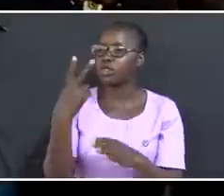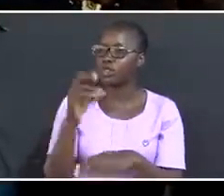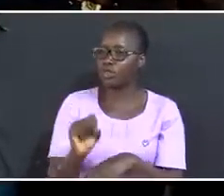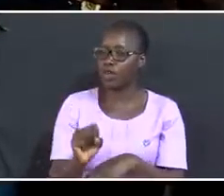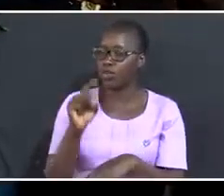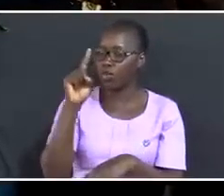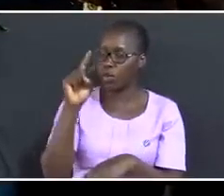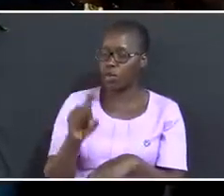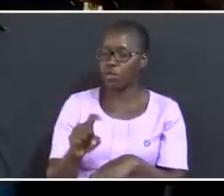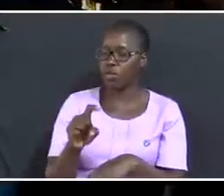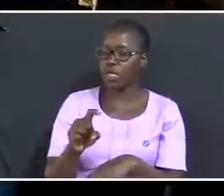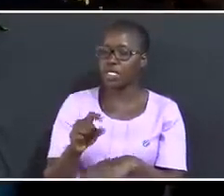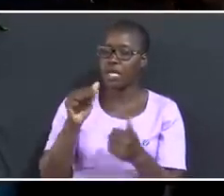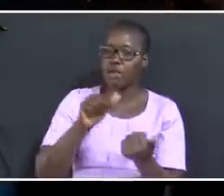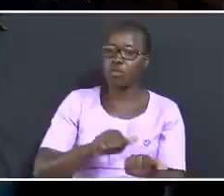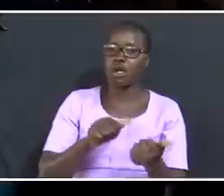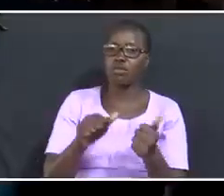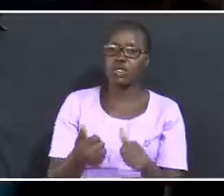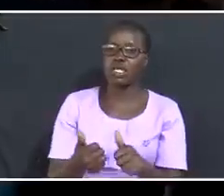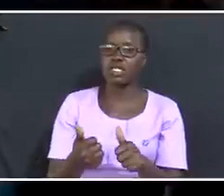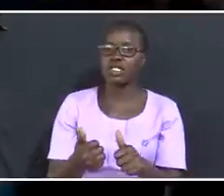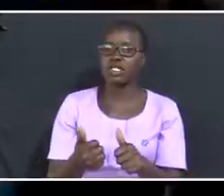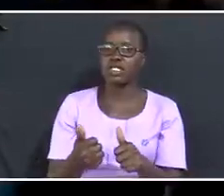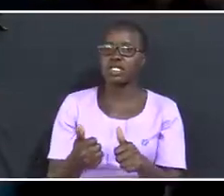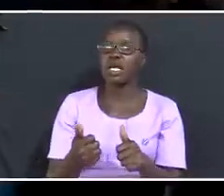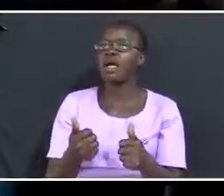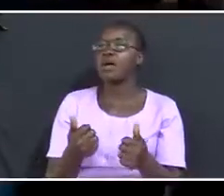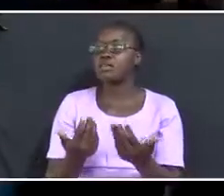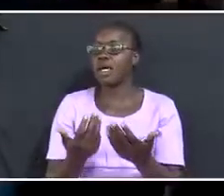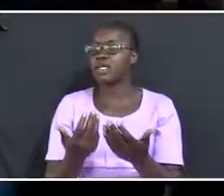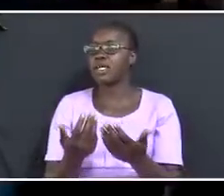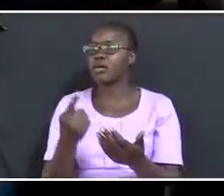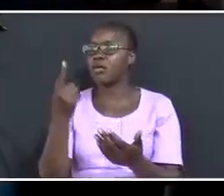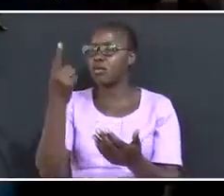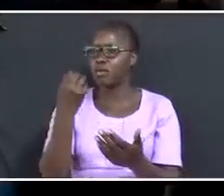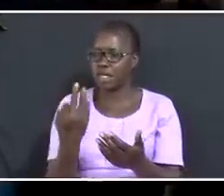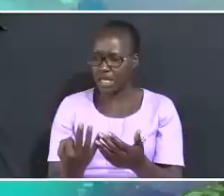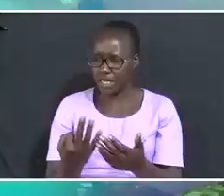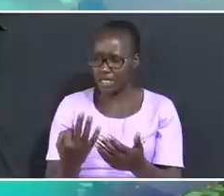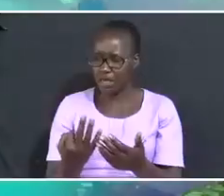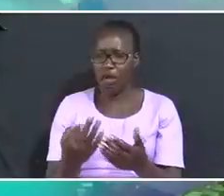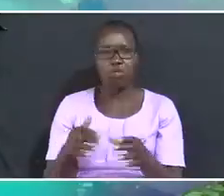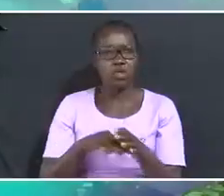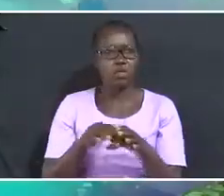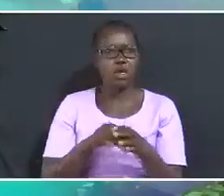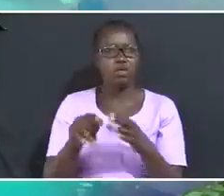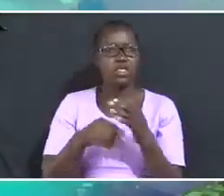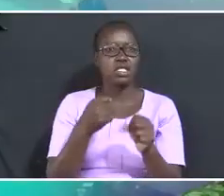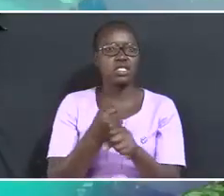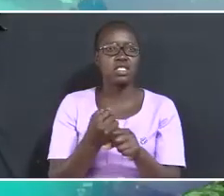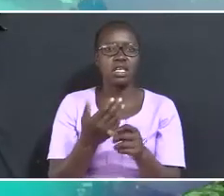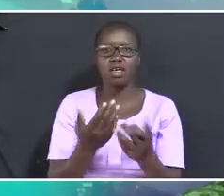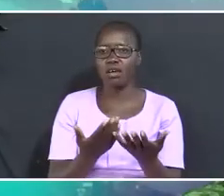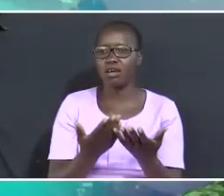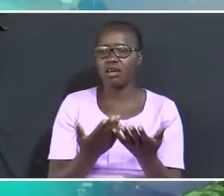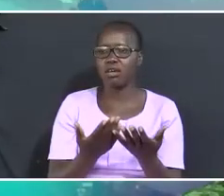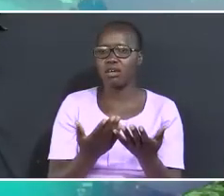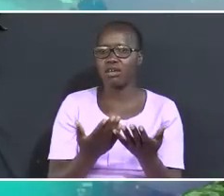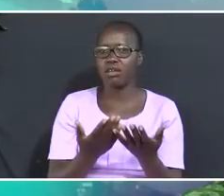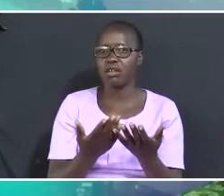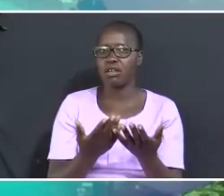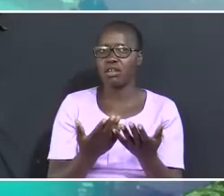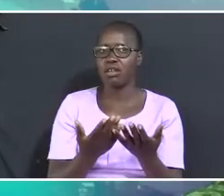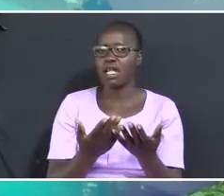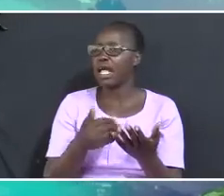2025, we must baptize a third of the population this year. Another third